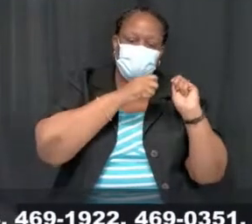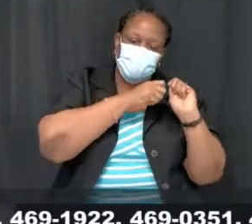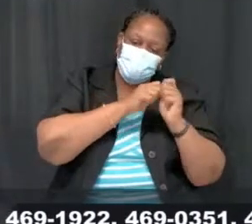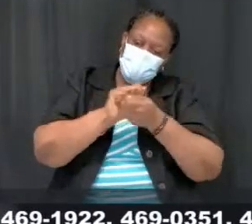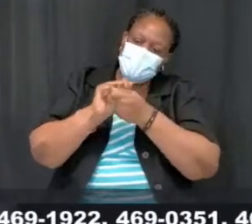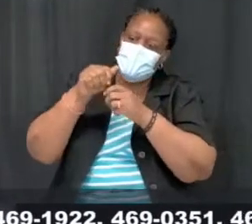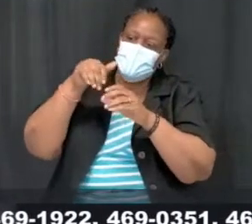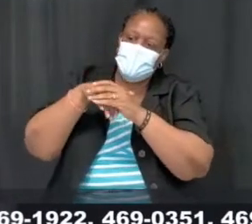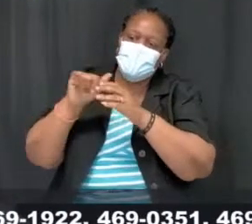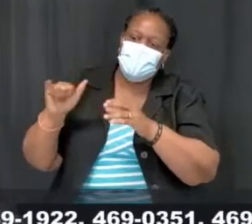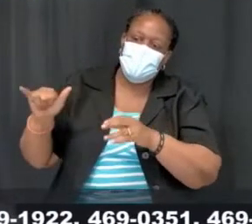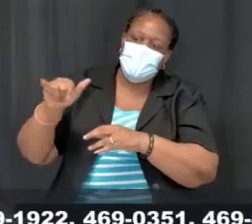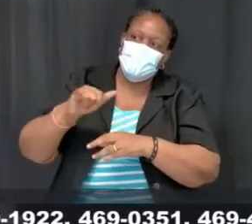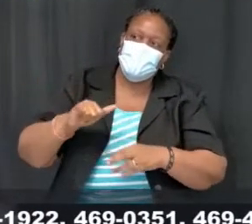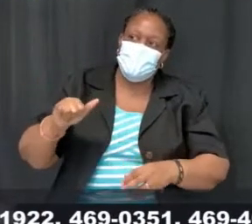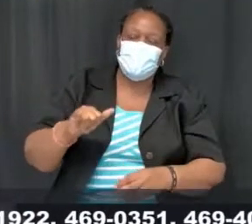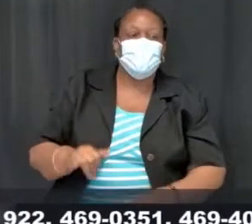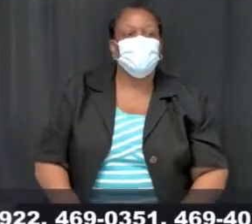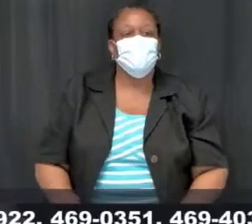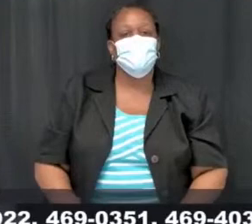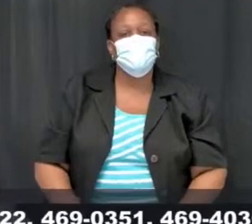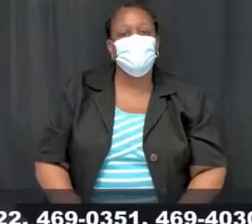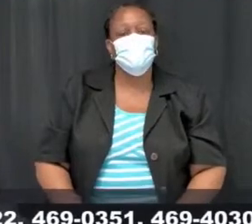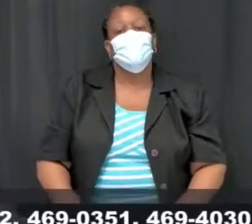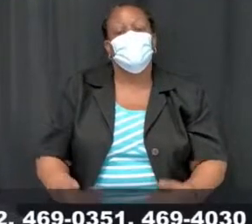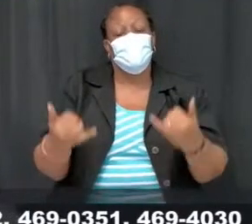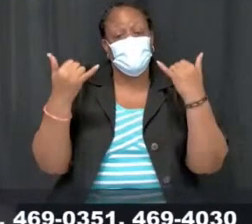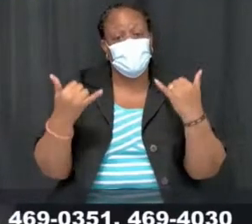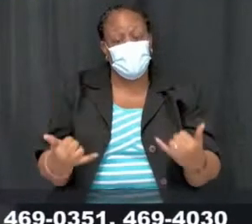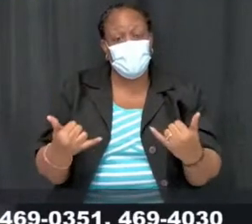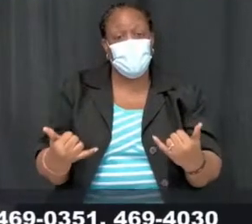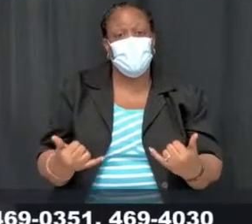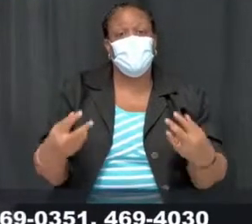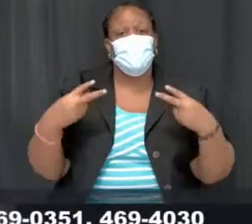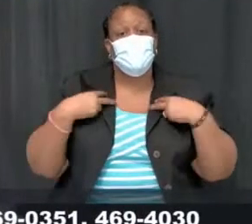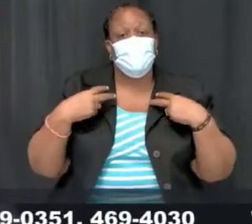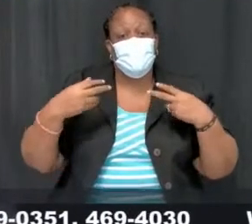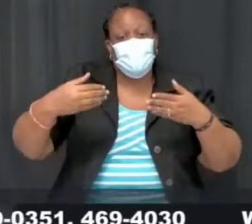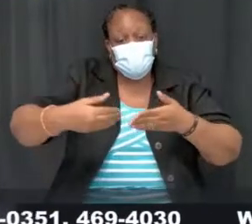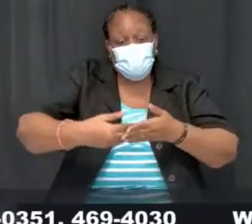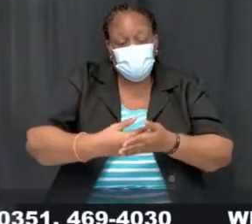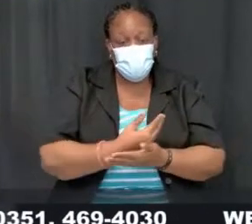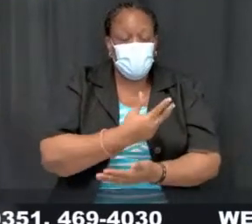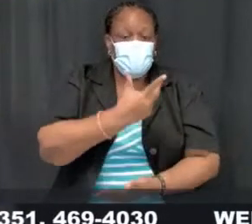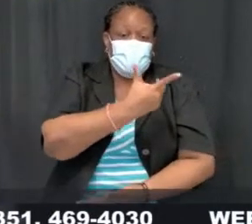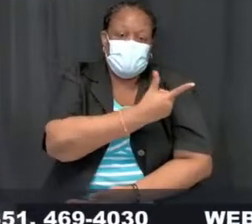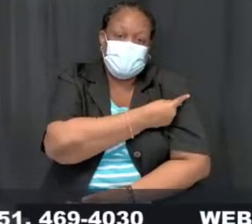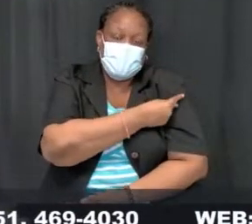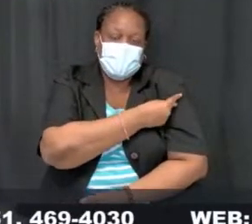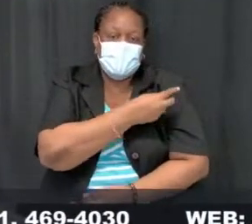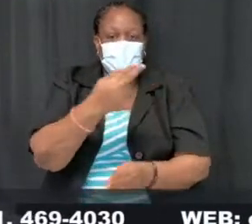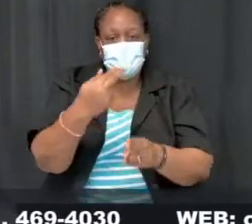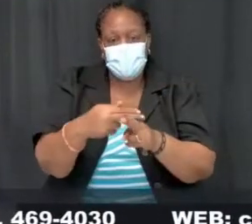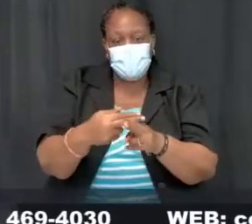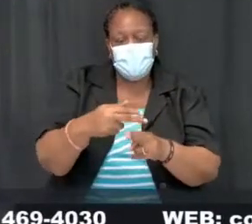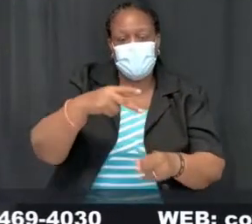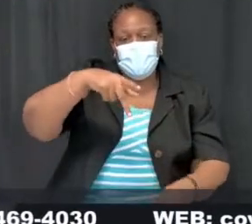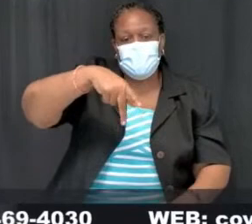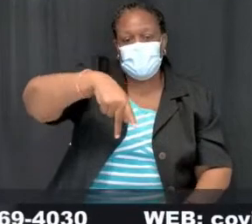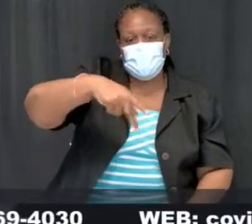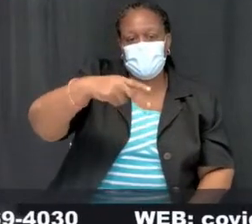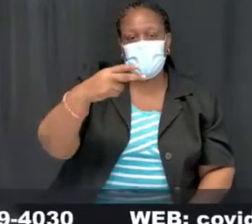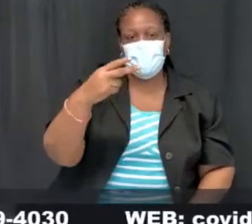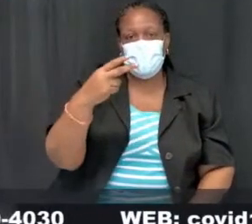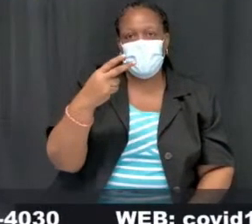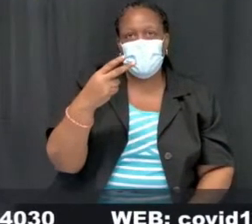now that we are getting the Pfizer vaccines. Many citizens and residents have been engaging regarding their